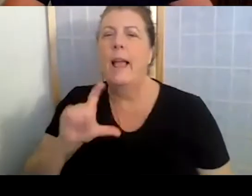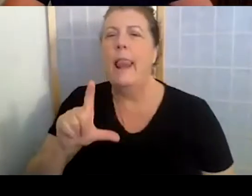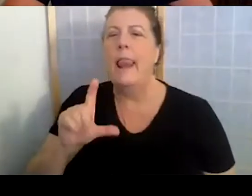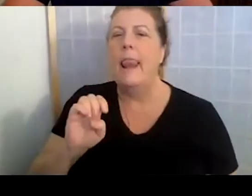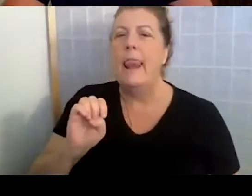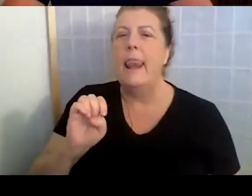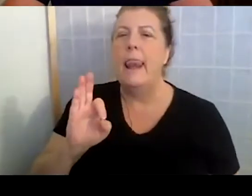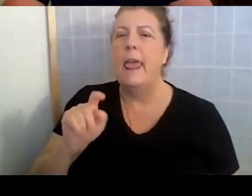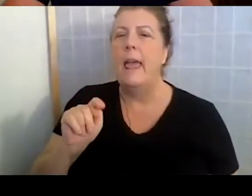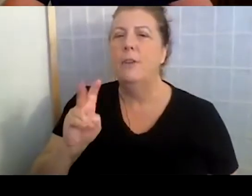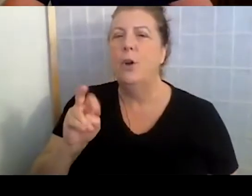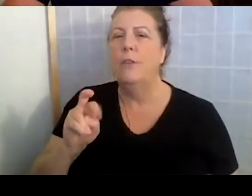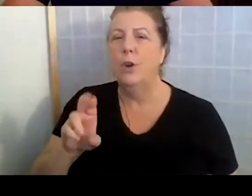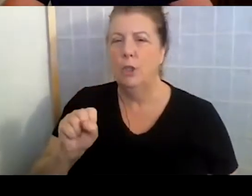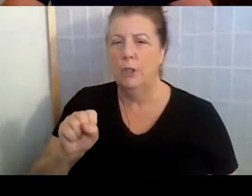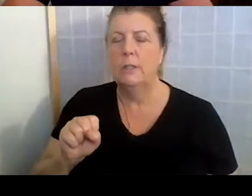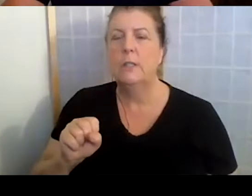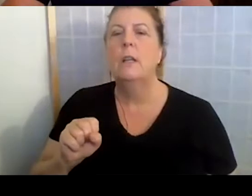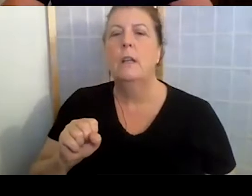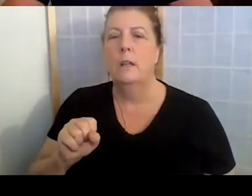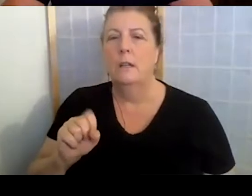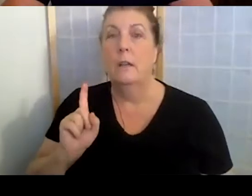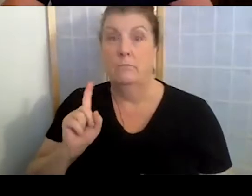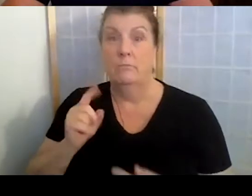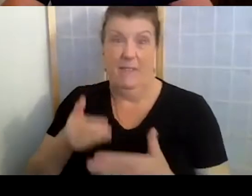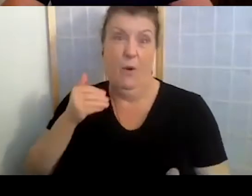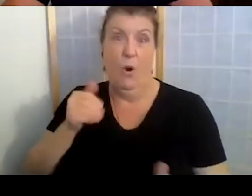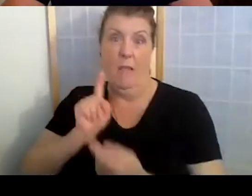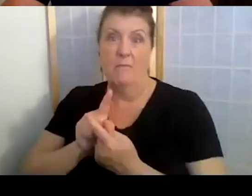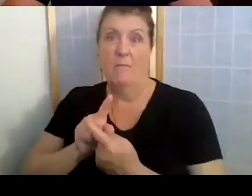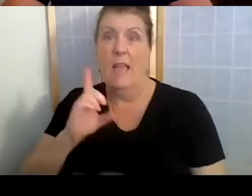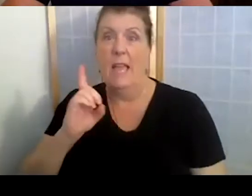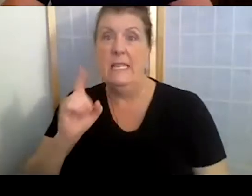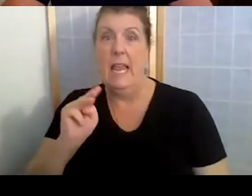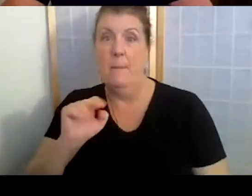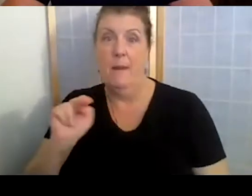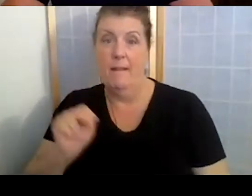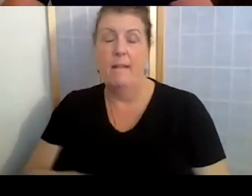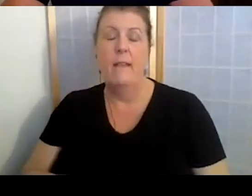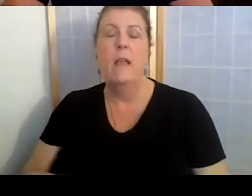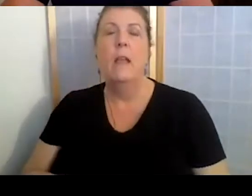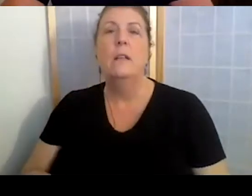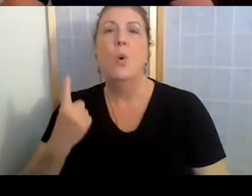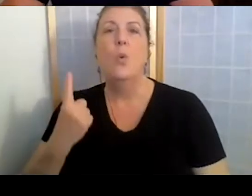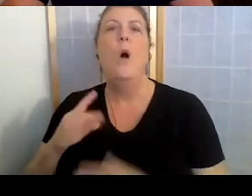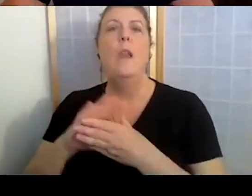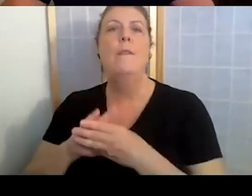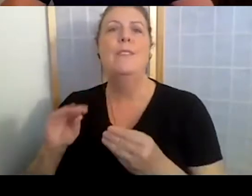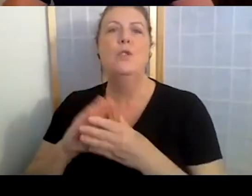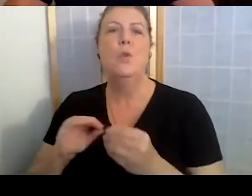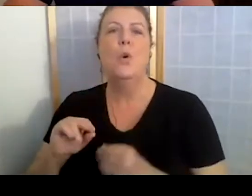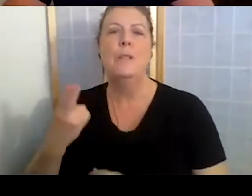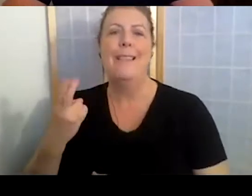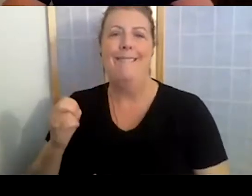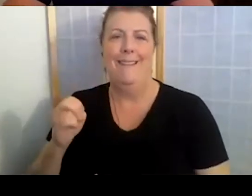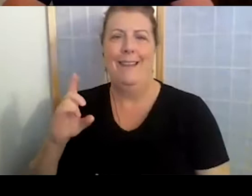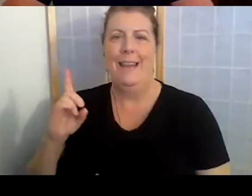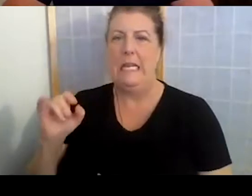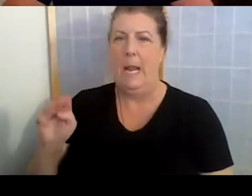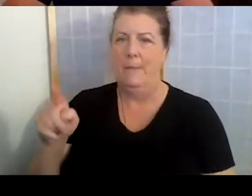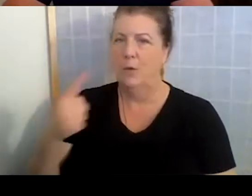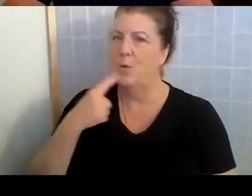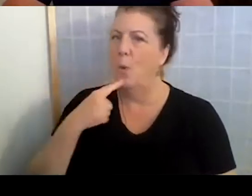stories that he told in the Watchmen room that sticks with me about his process and sort of how he goes into making stuff